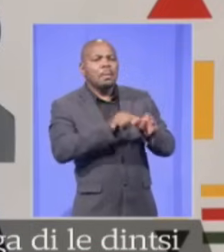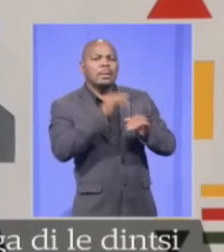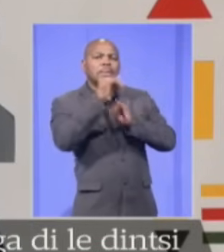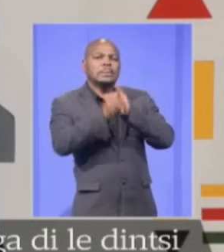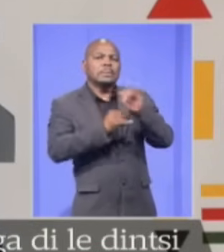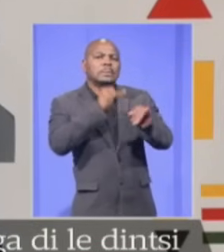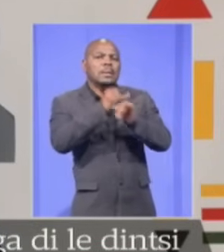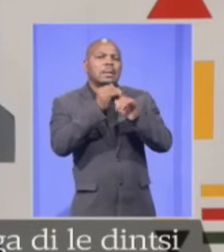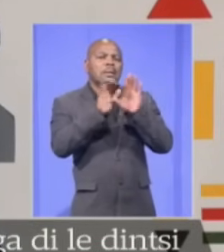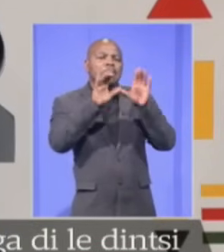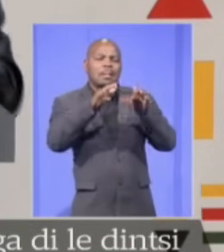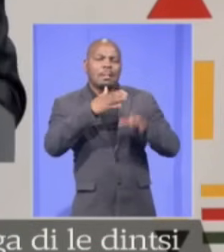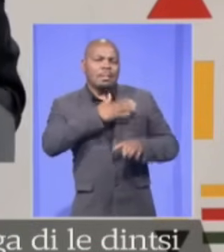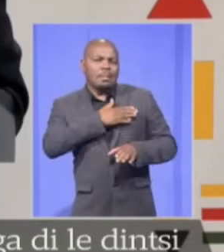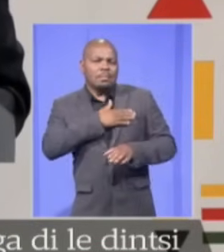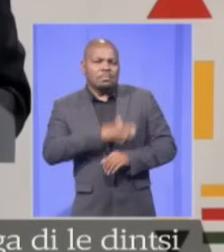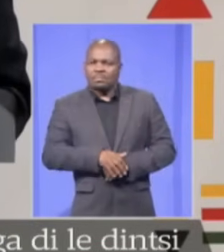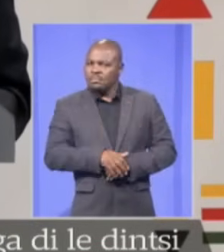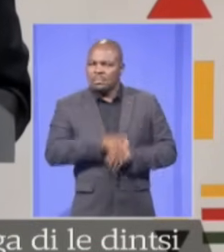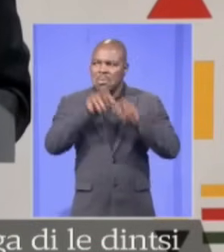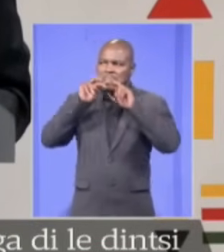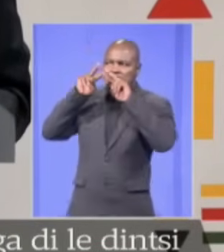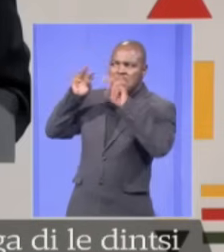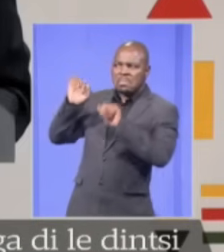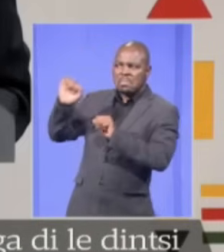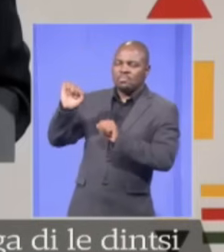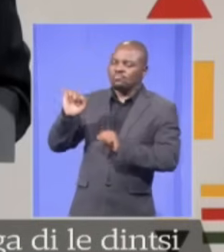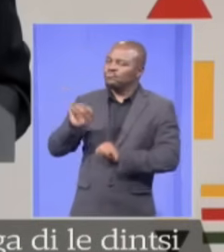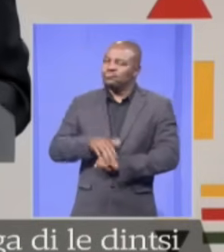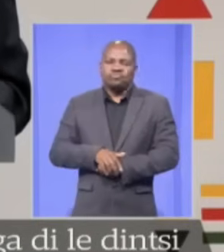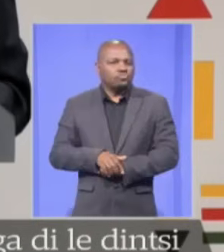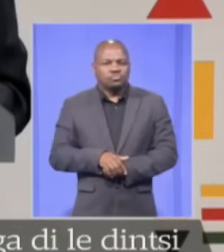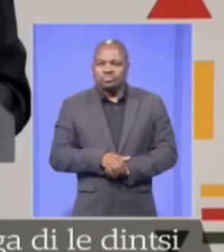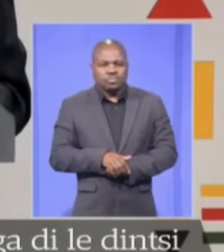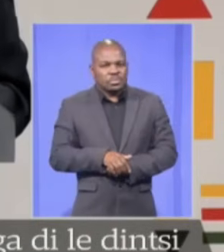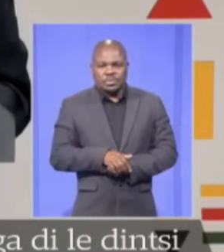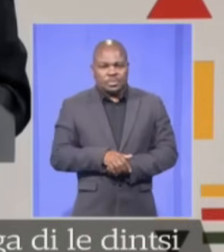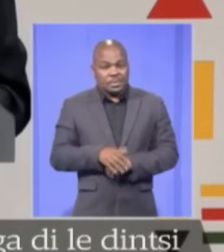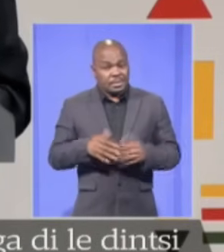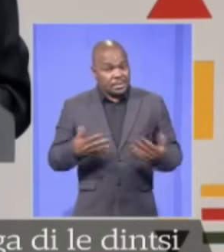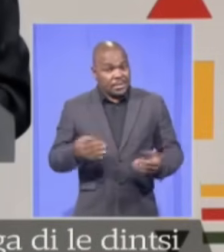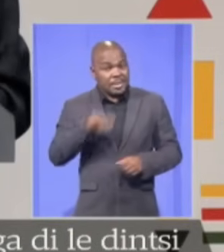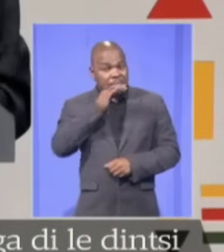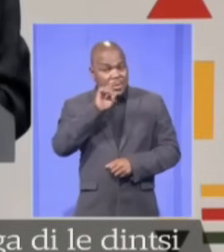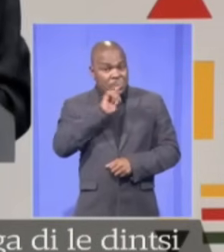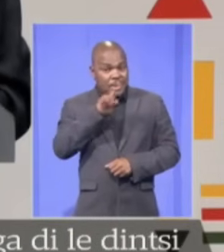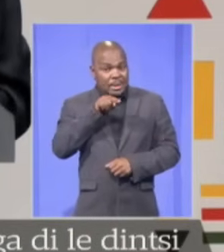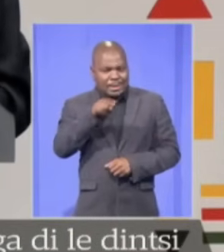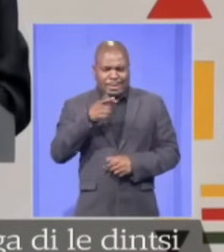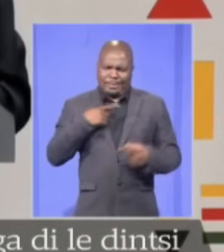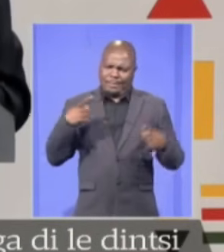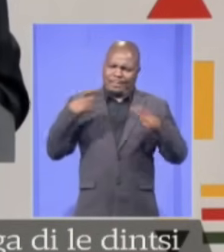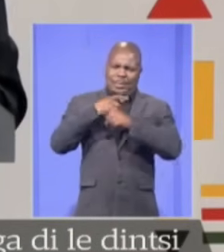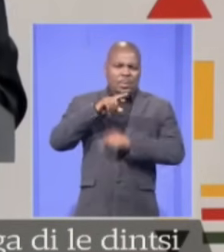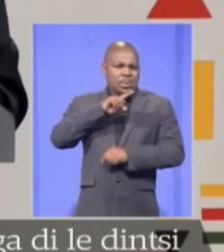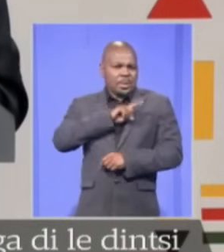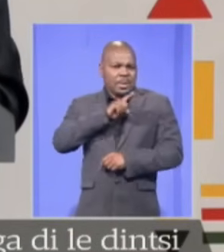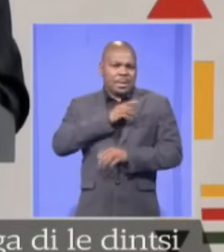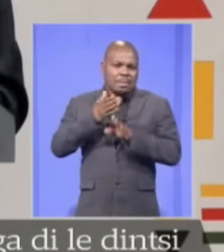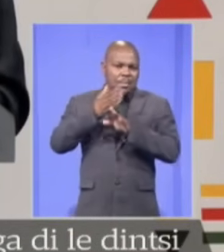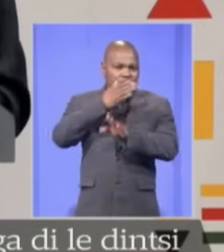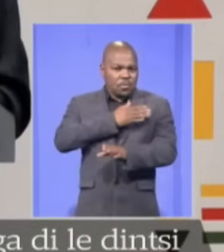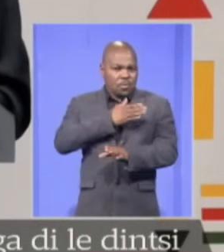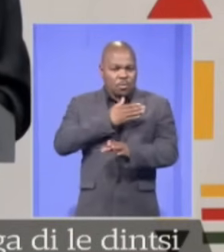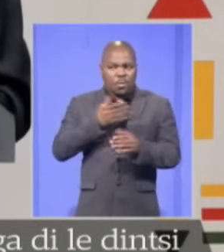international institutions to be looking at them. The United States is probably the most ambiguous. Certainly it was before the